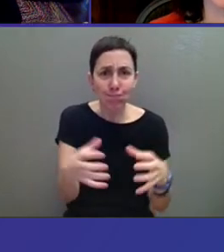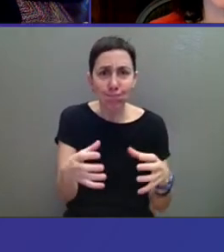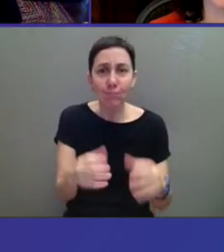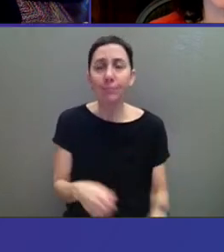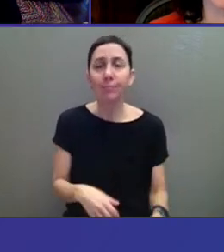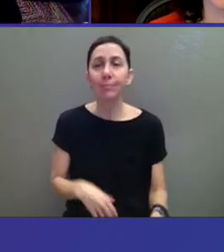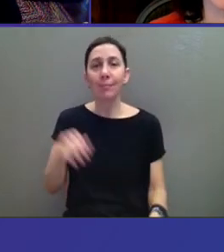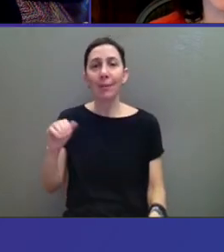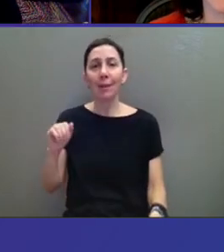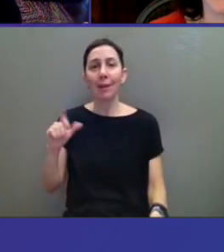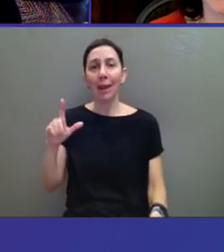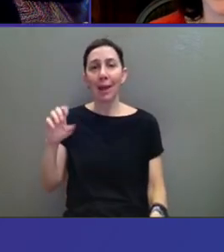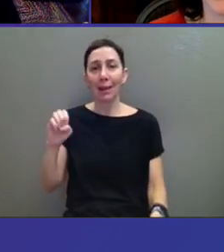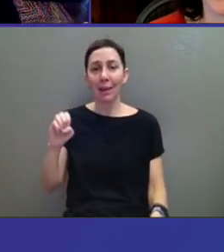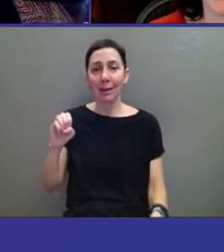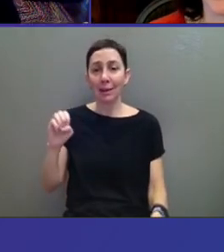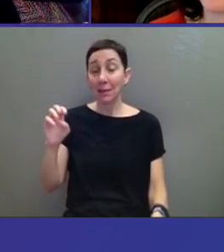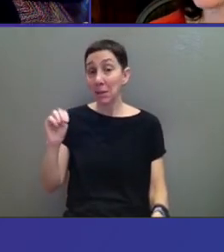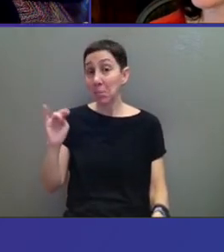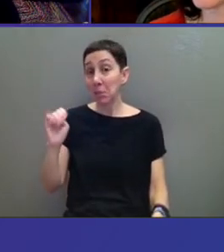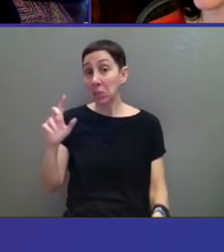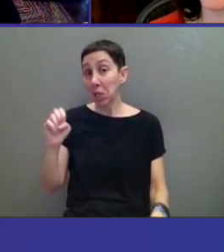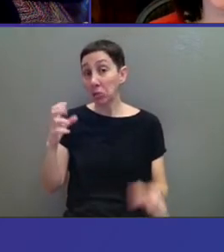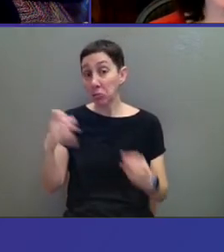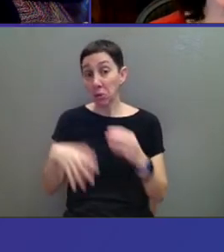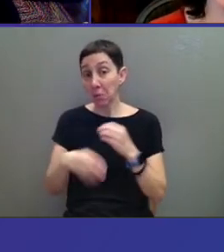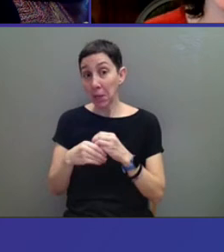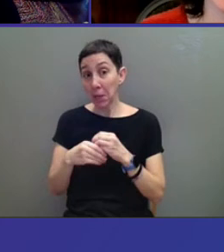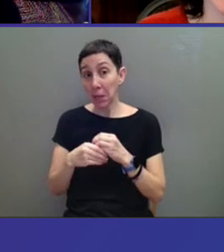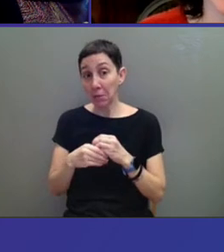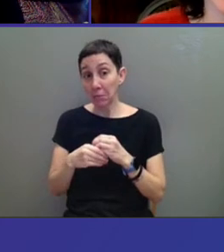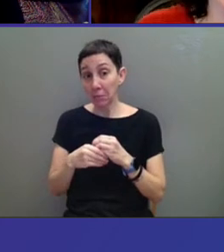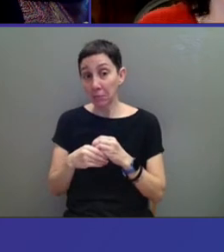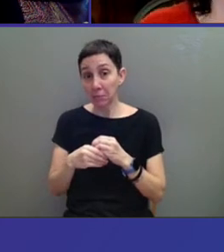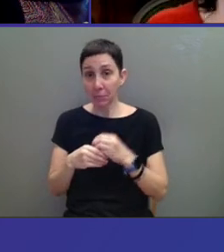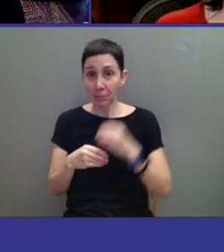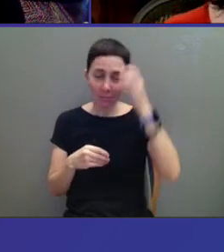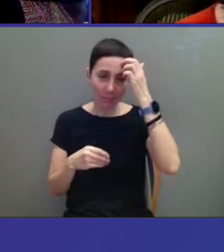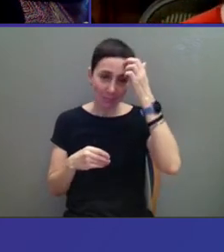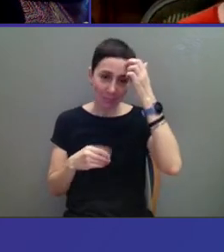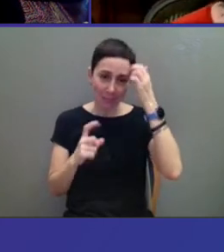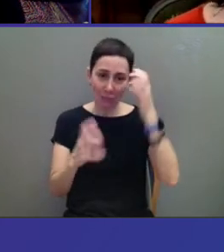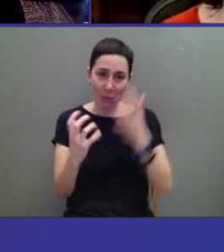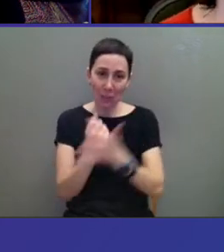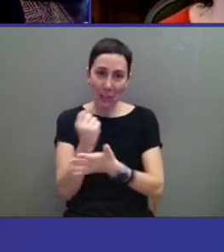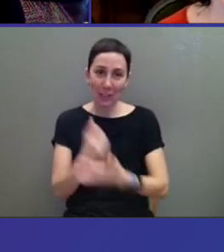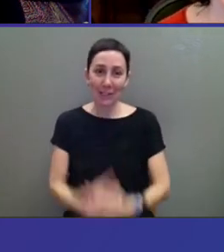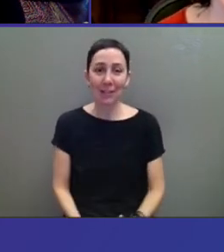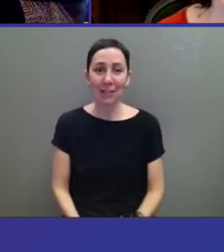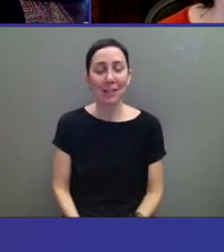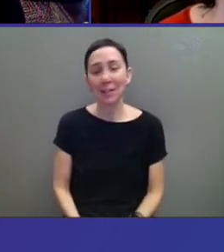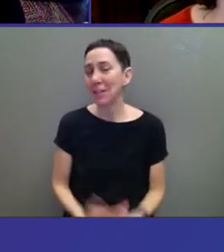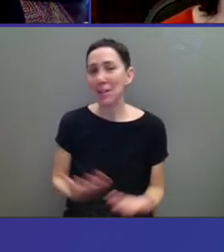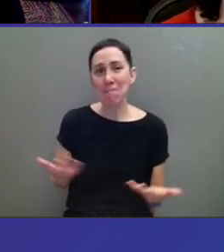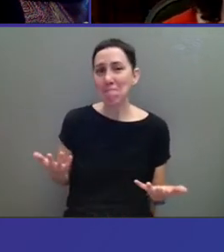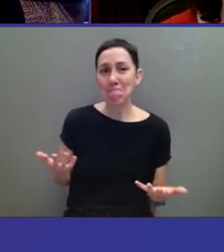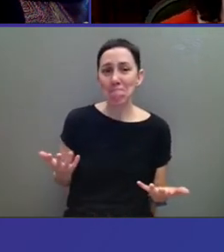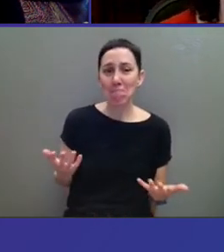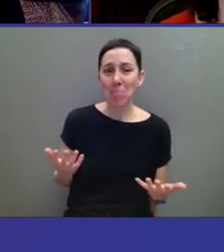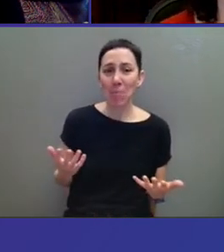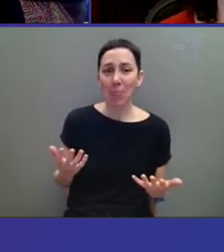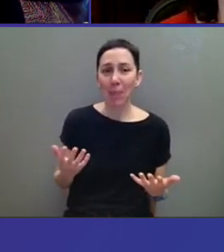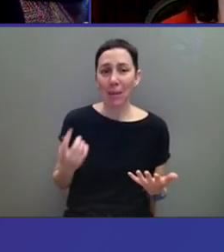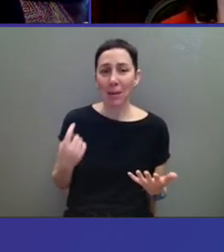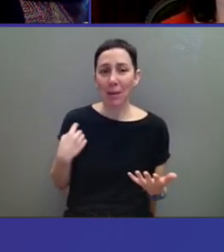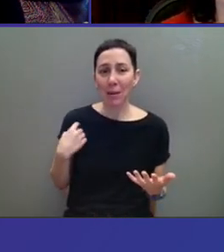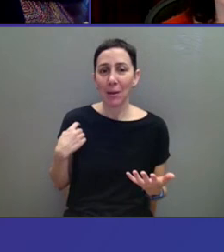Any parting thoughts, Michelle? You don't have to if you don't have any. I wanted to give you a chance as we close out. No, unfortunately for us, we do